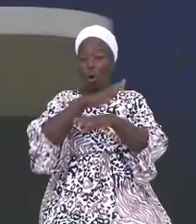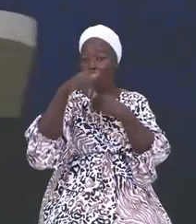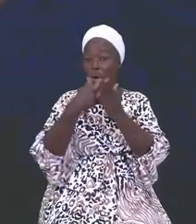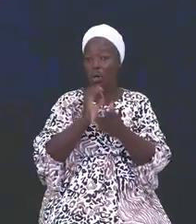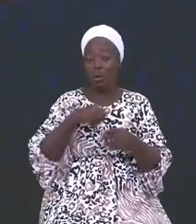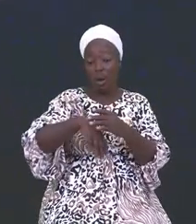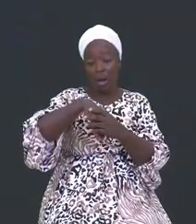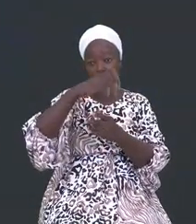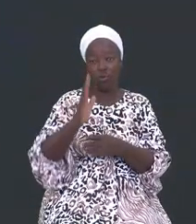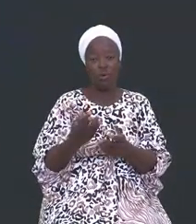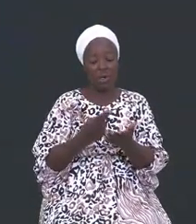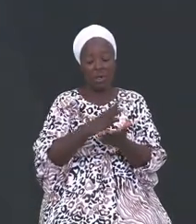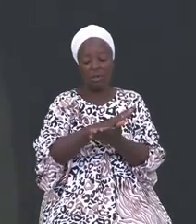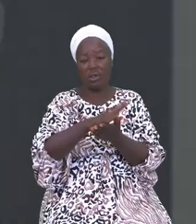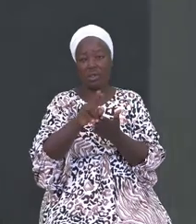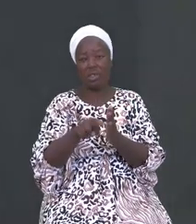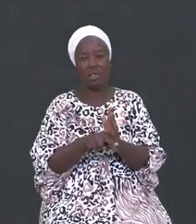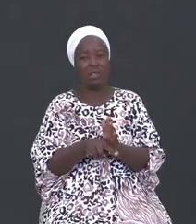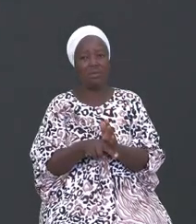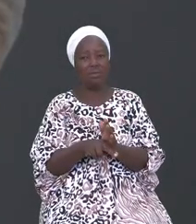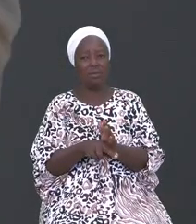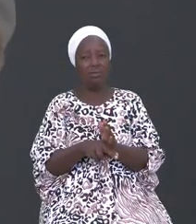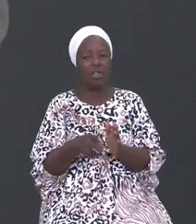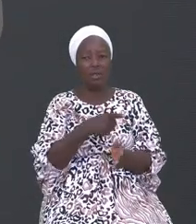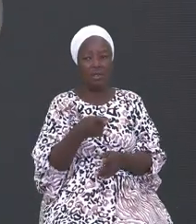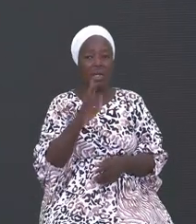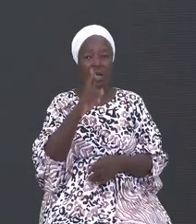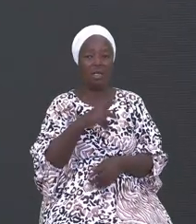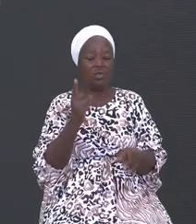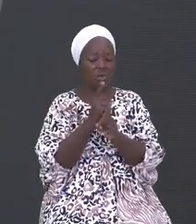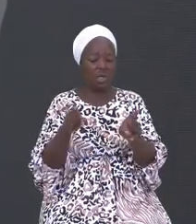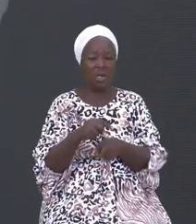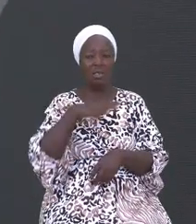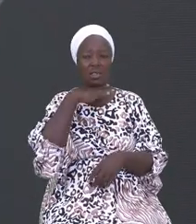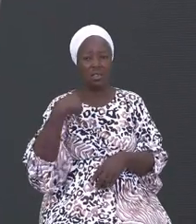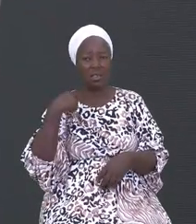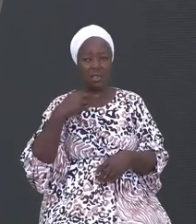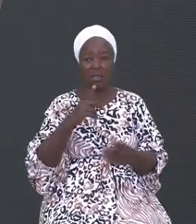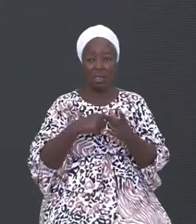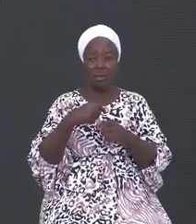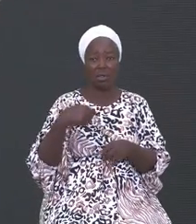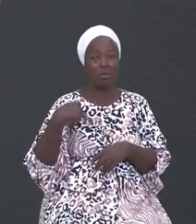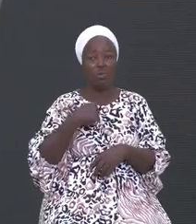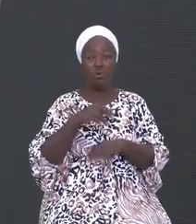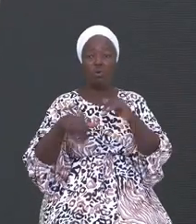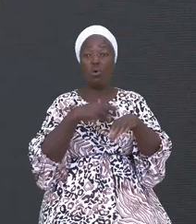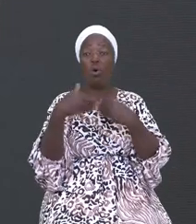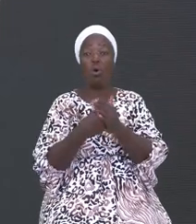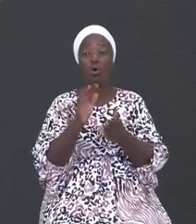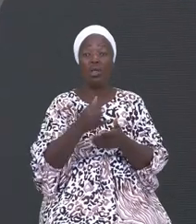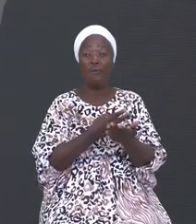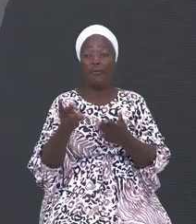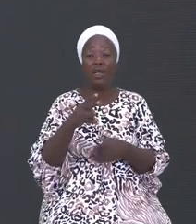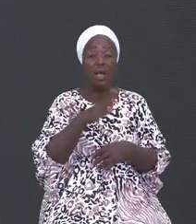external righteousnesses, they are as filthy rags. It says we do all fade